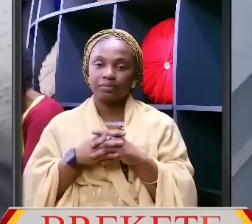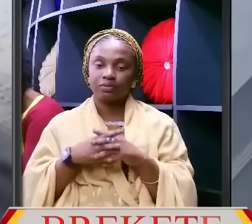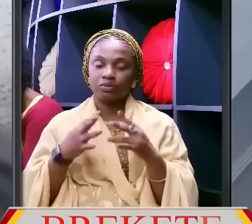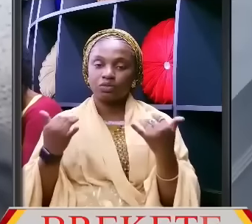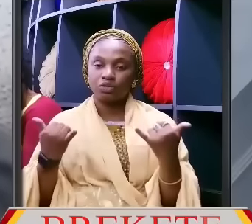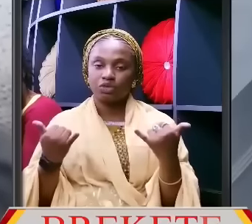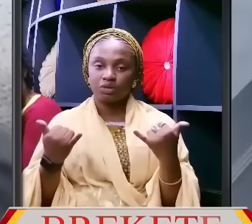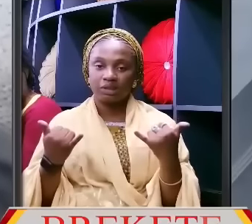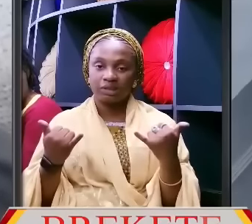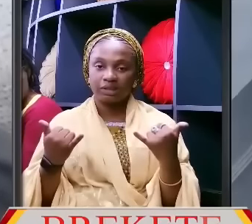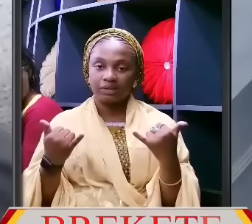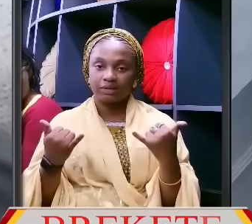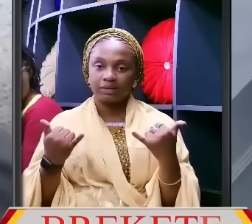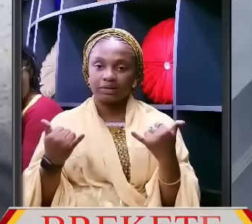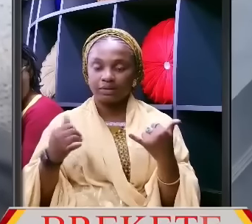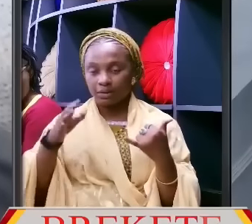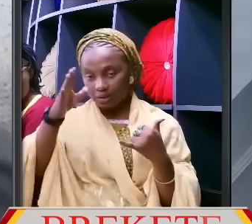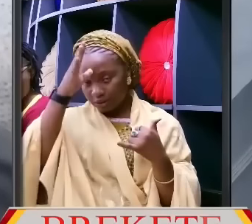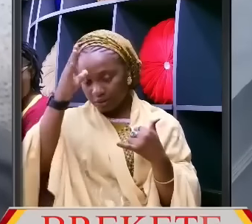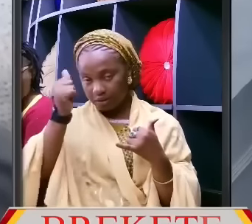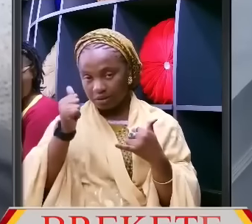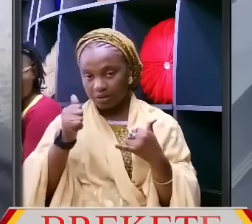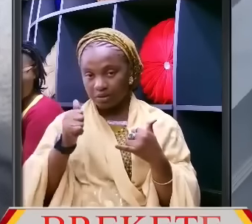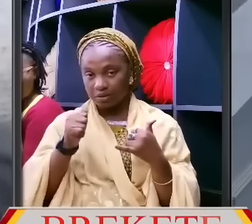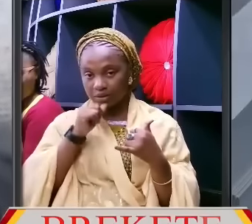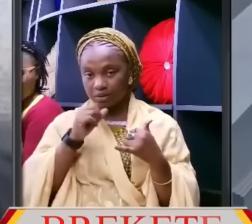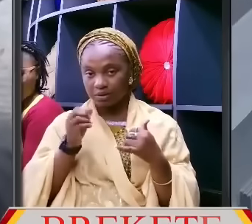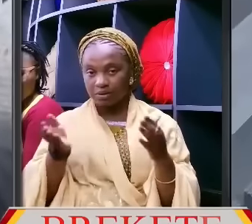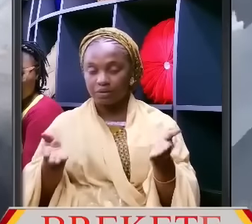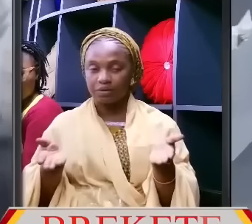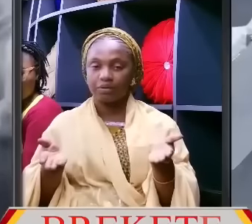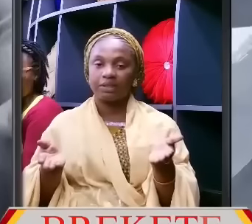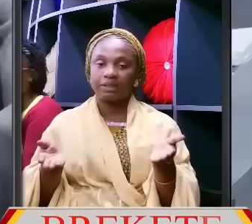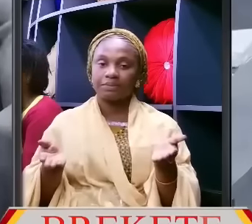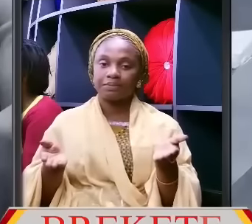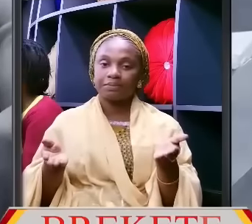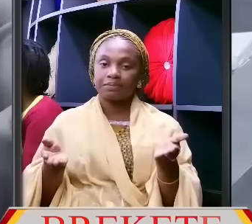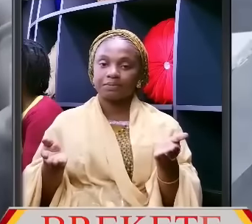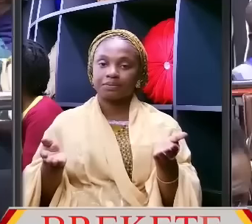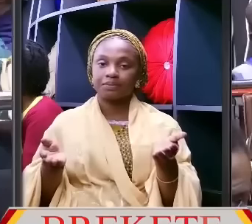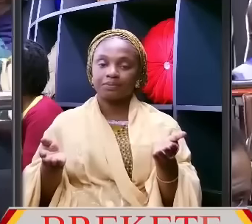Today, Daddy Atahiru is in the Idea for studio.